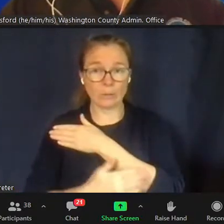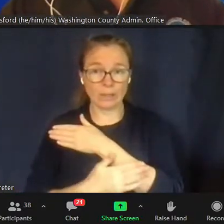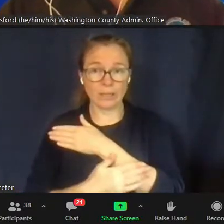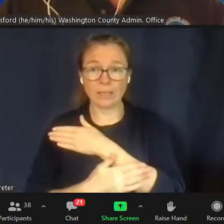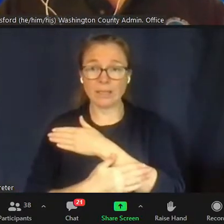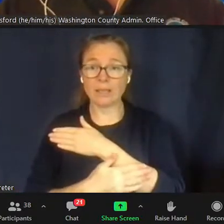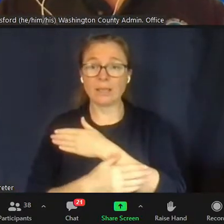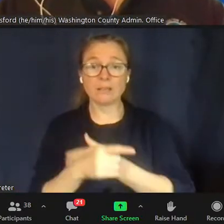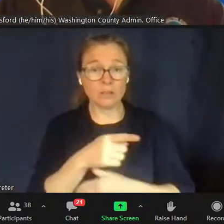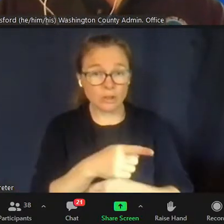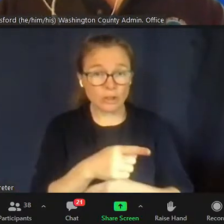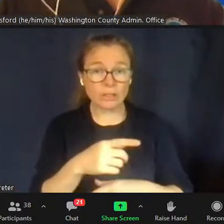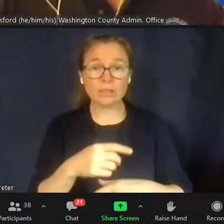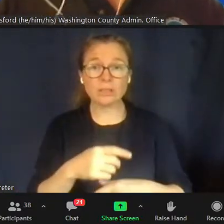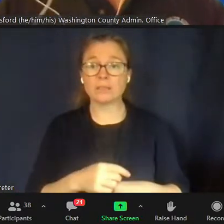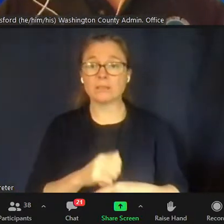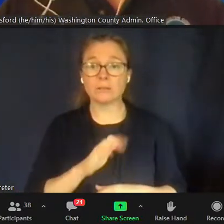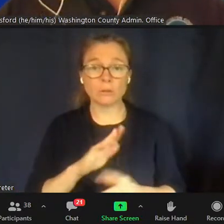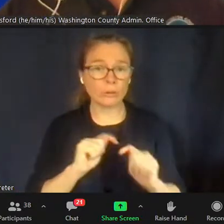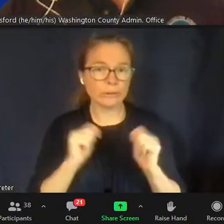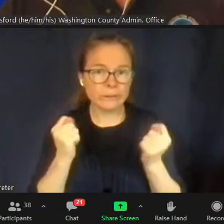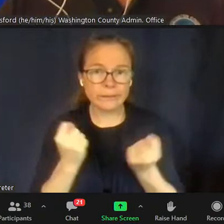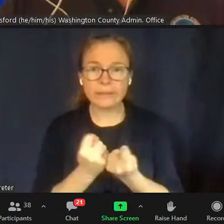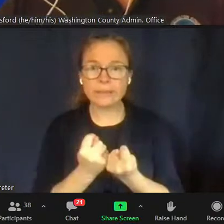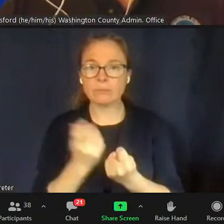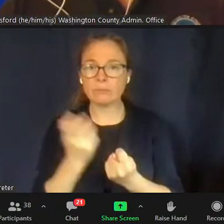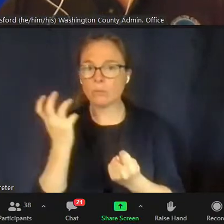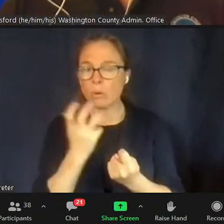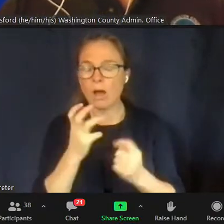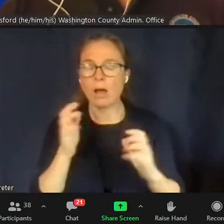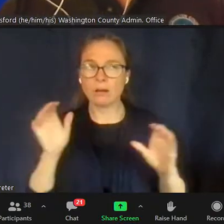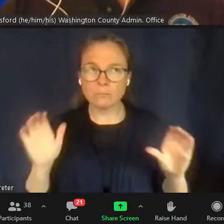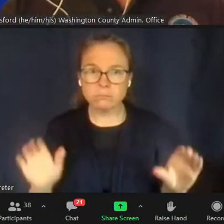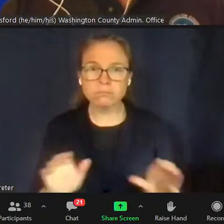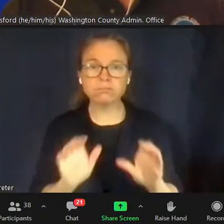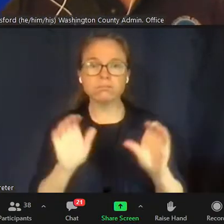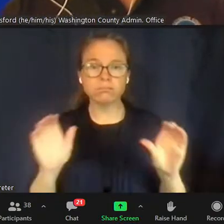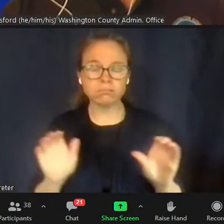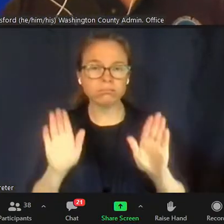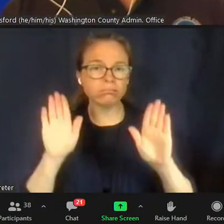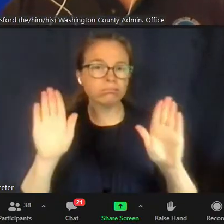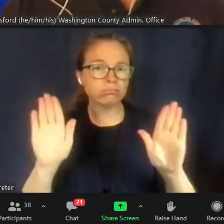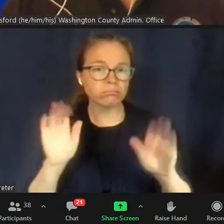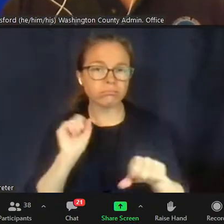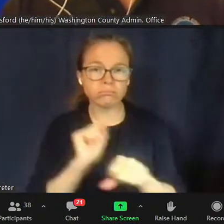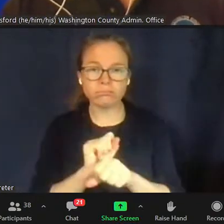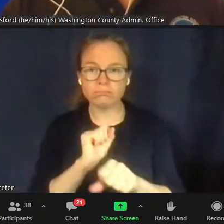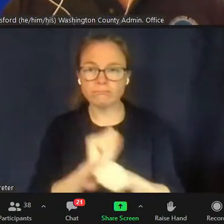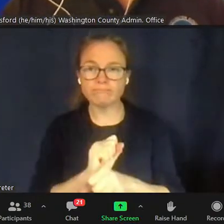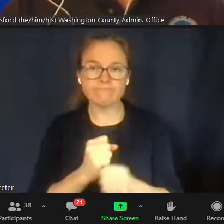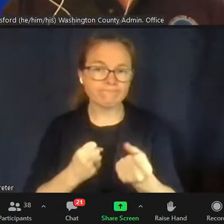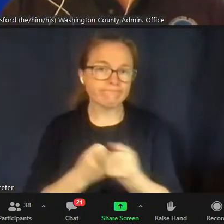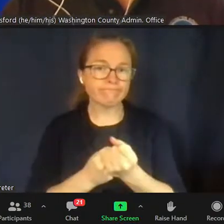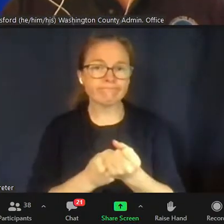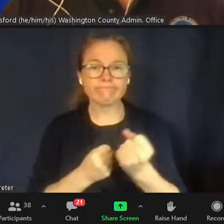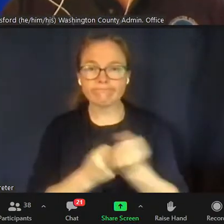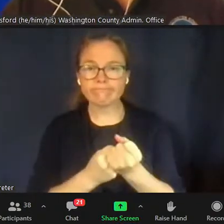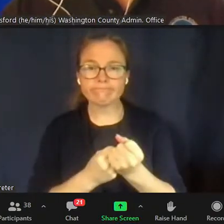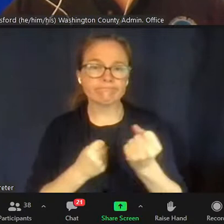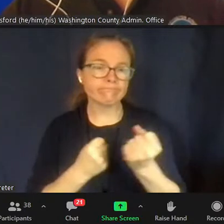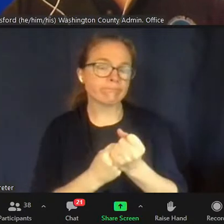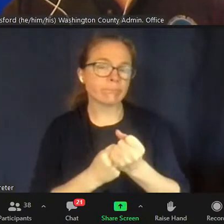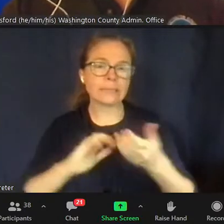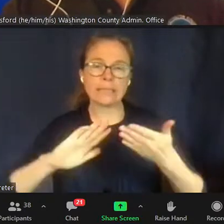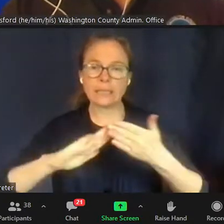team have just been doing incredible work to help our community each and every day.